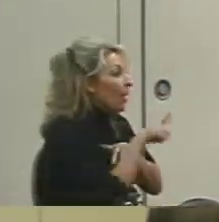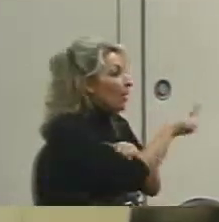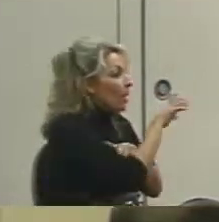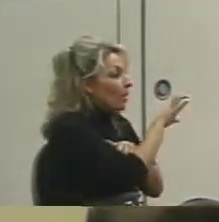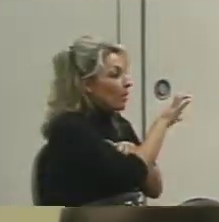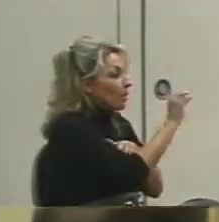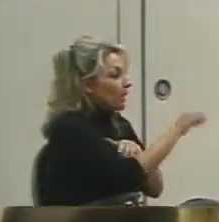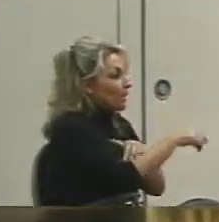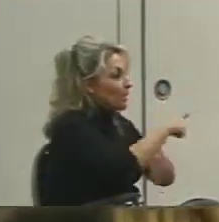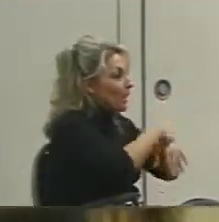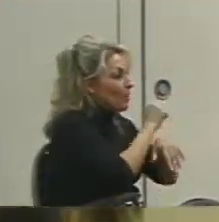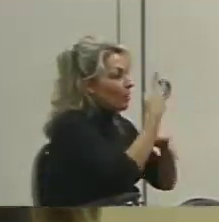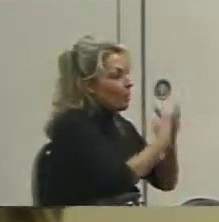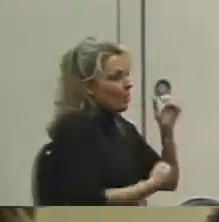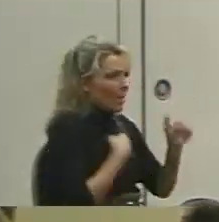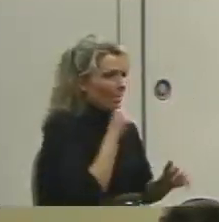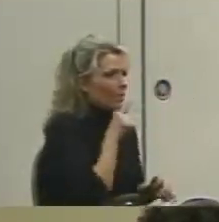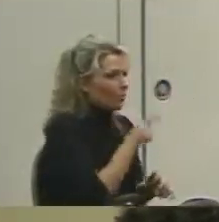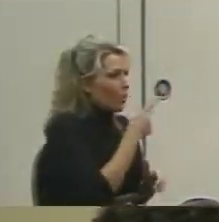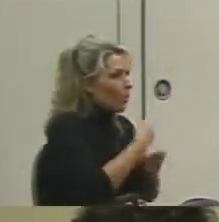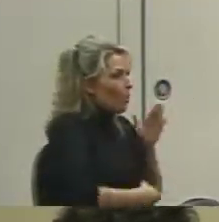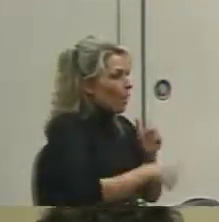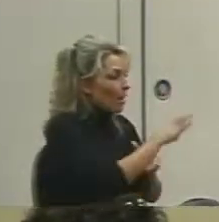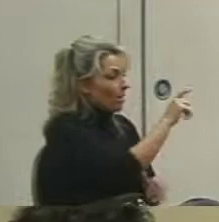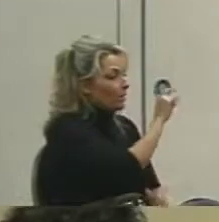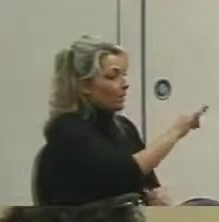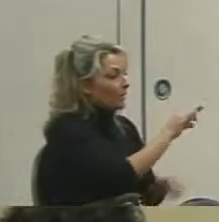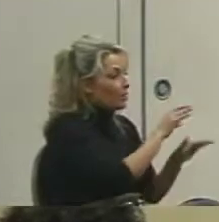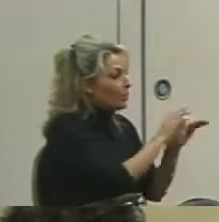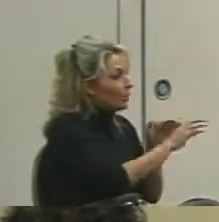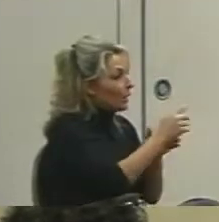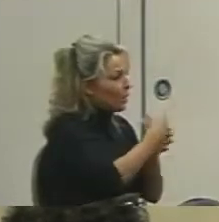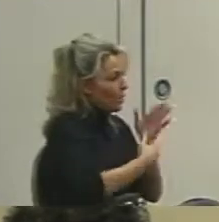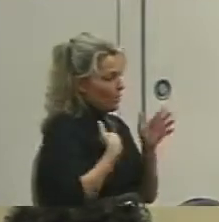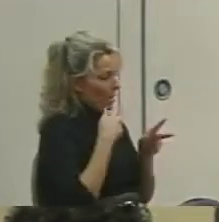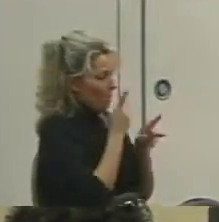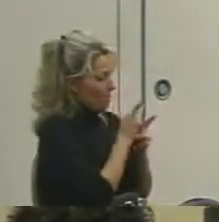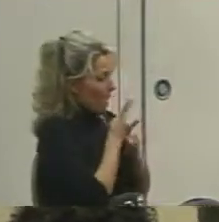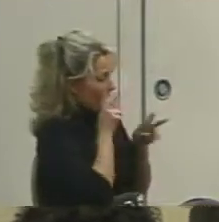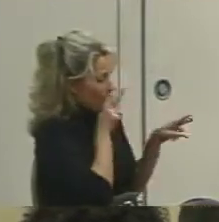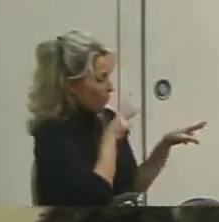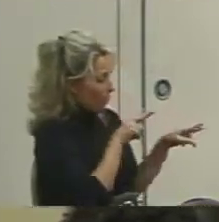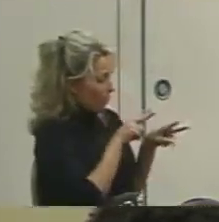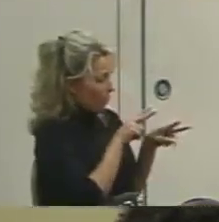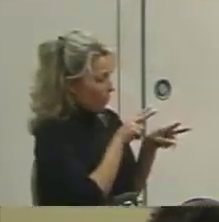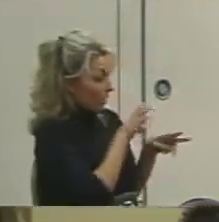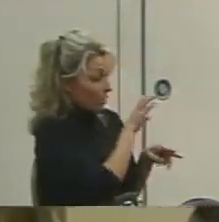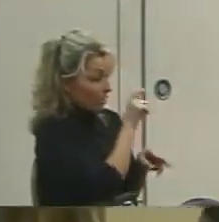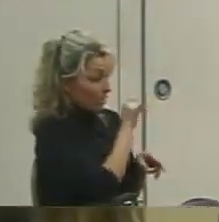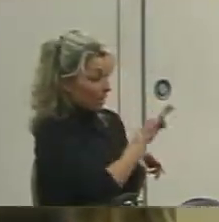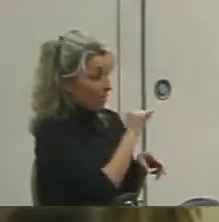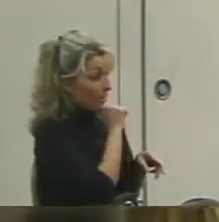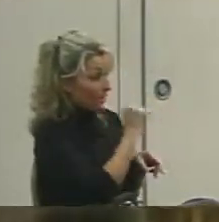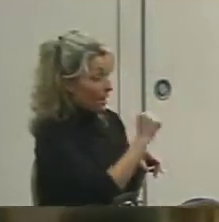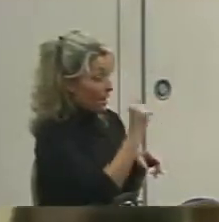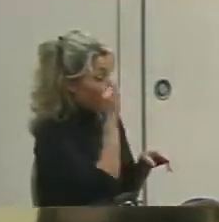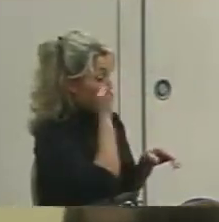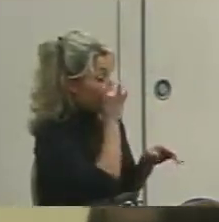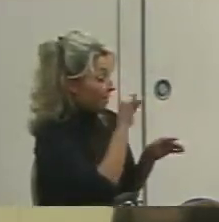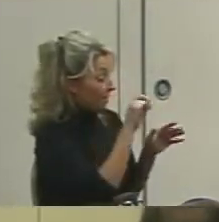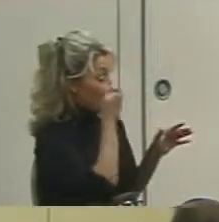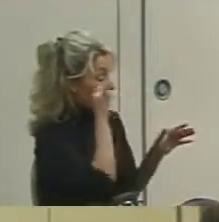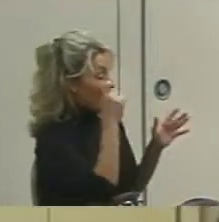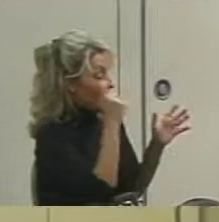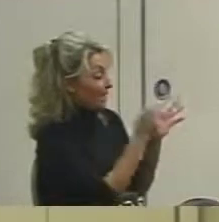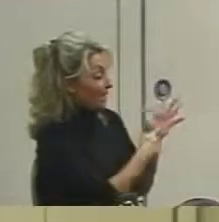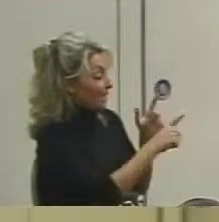both? I'm not sure what Cliff is doing. And what am I monitoring as I walk around all day? Cliff's not identifying conflicts right now. I don't know what I'm